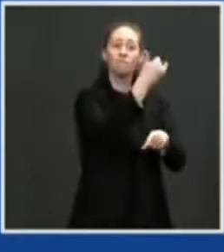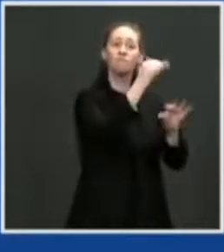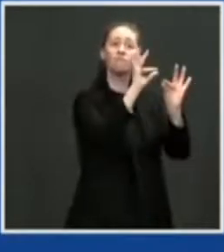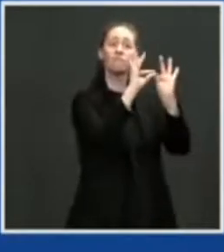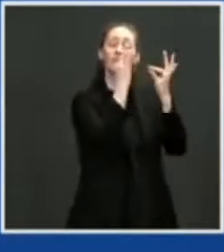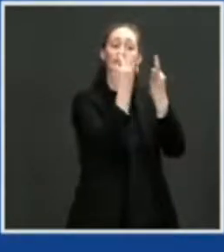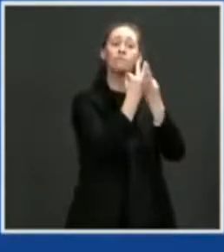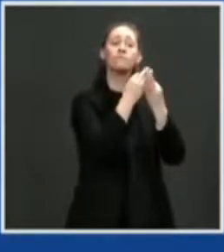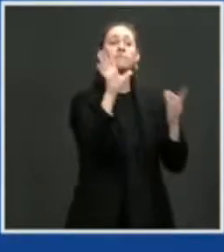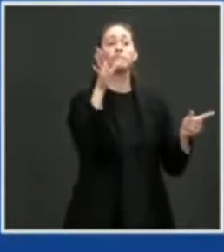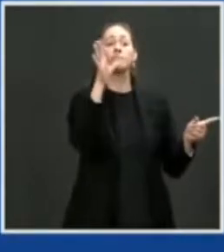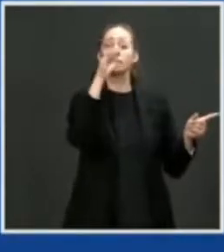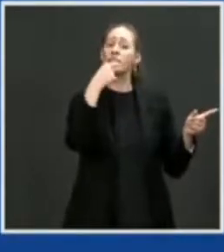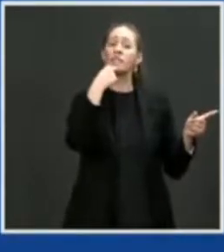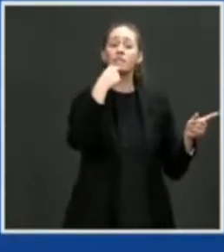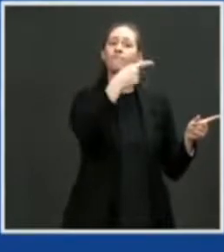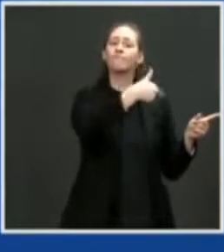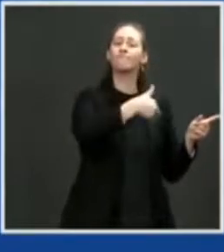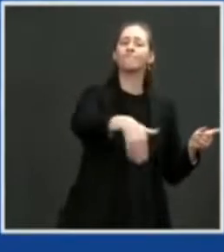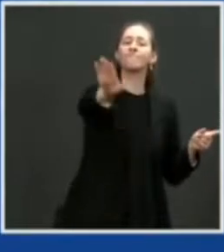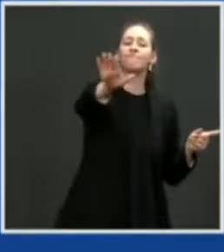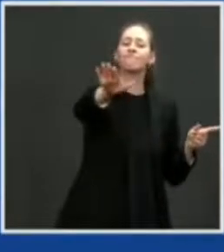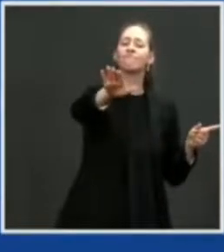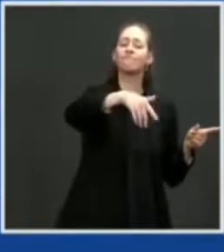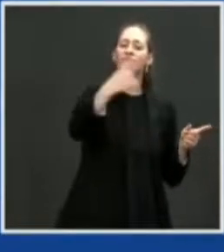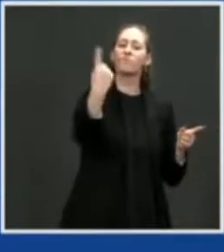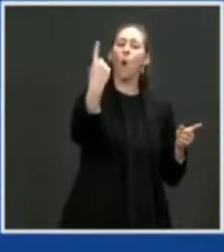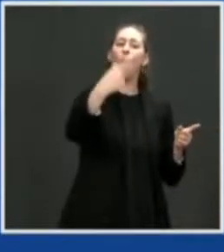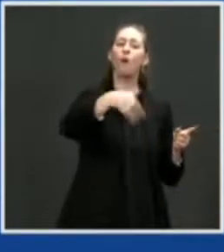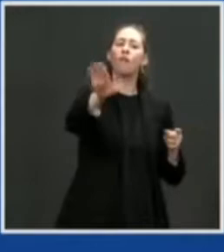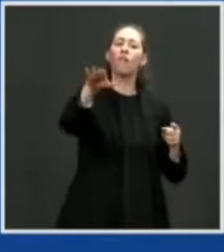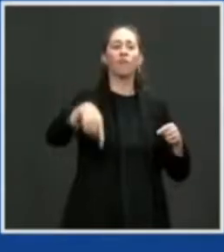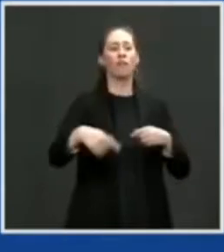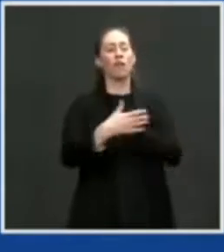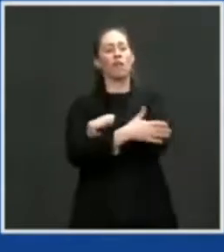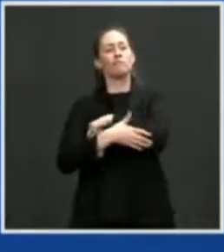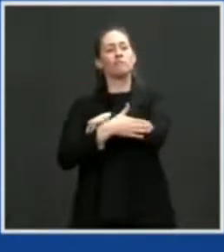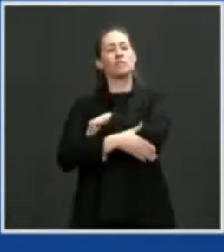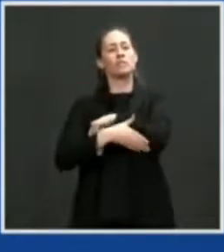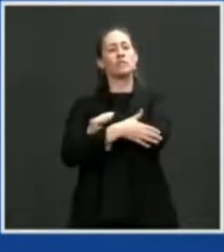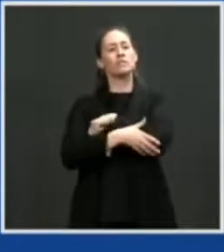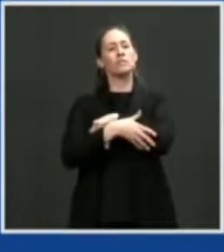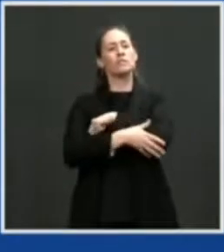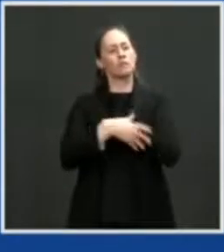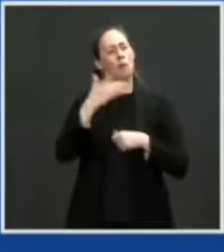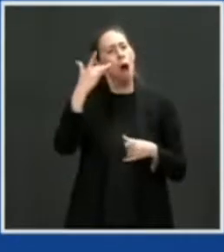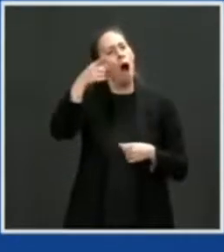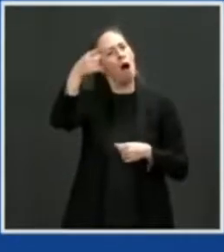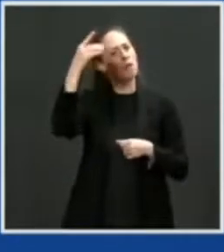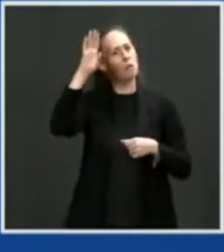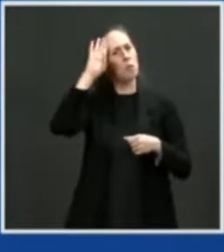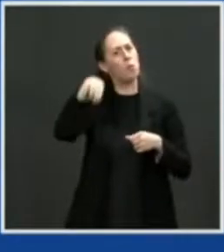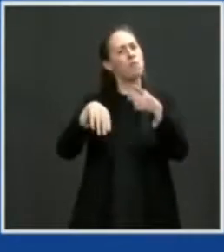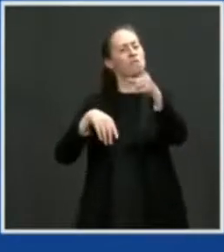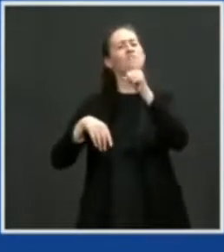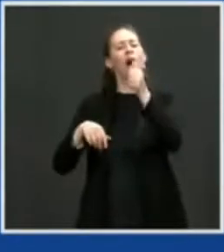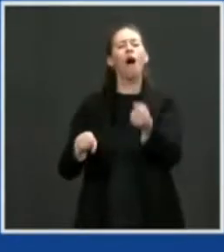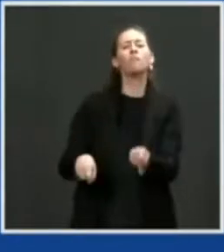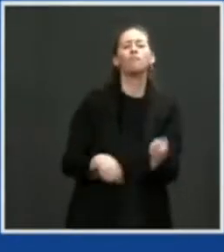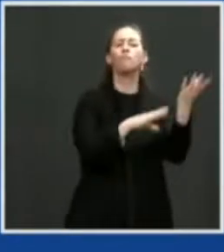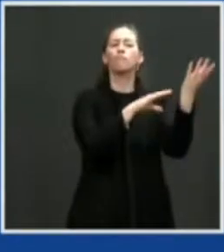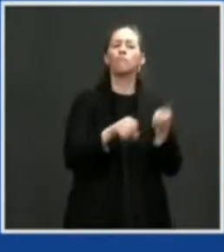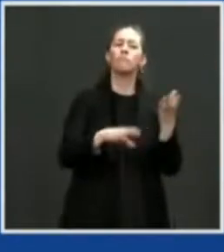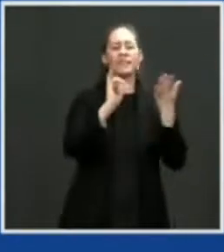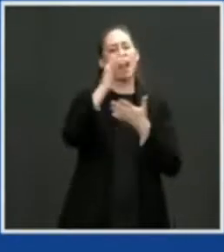she believes that you are not deporting unaccompanied minors like her son. And That's sending why a she sent him 9-year-old alone from is a Honduras.